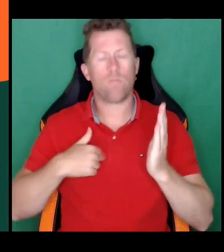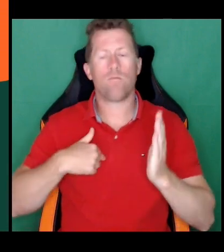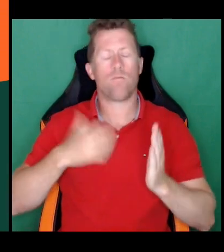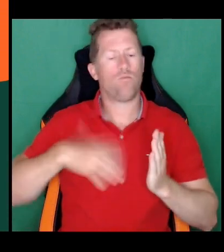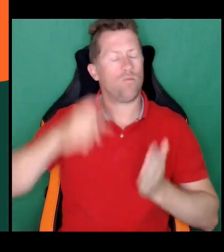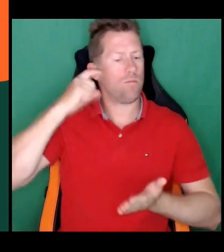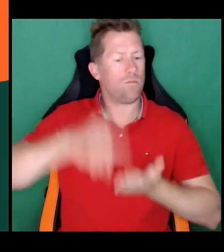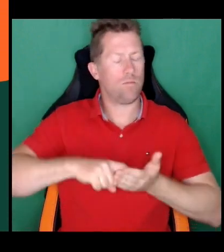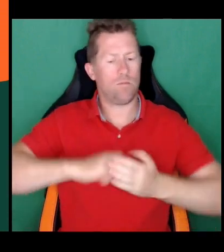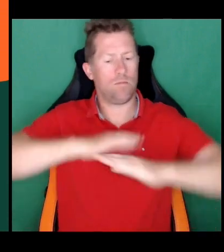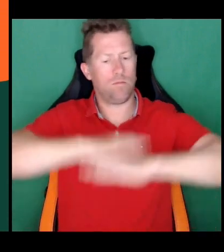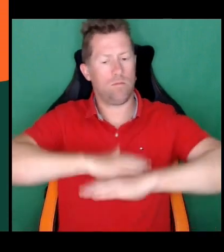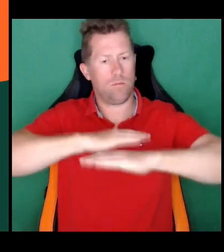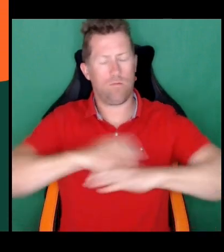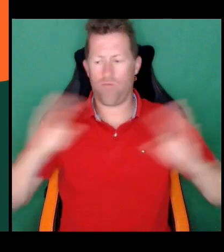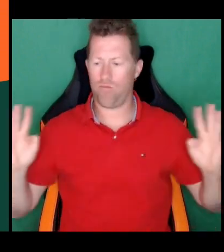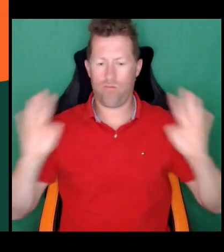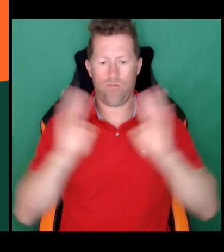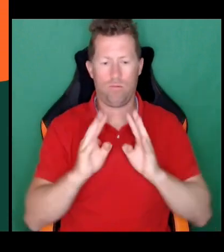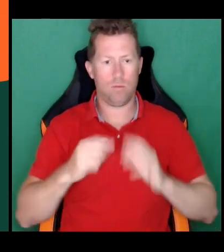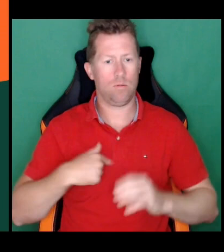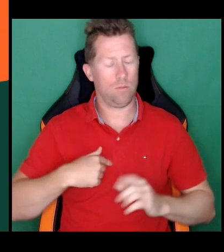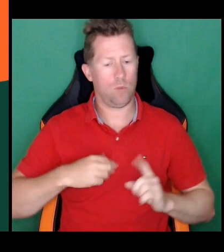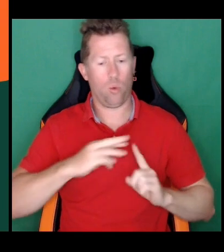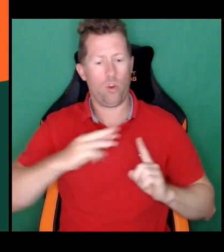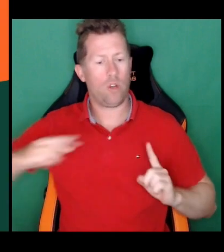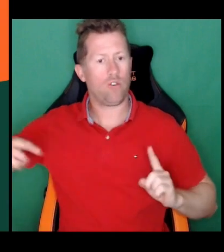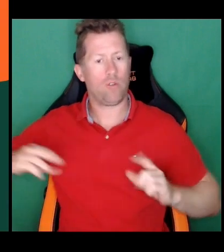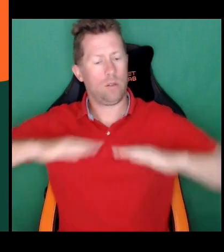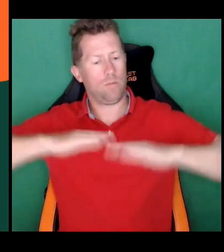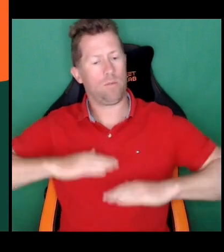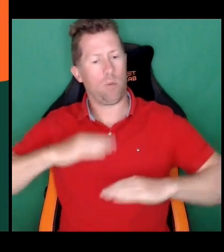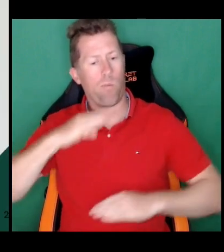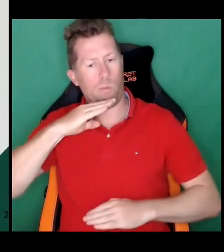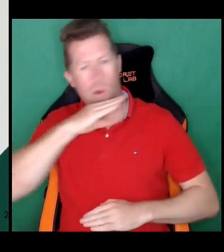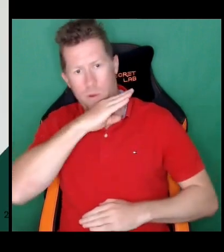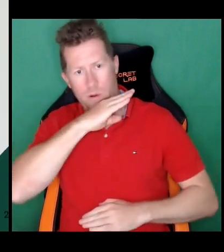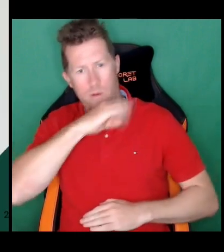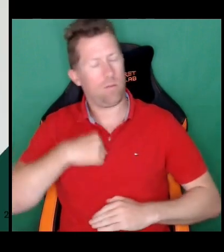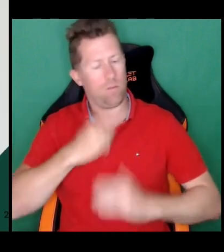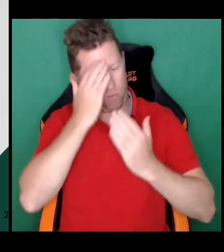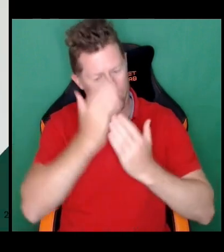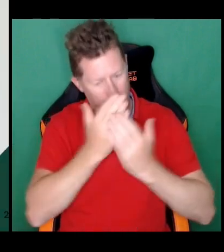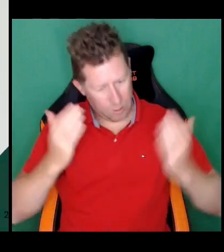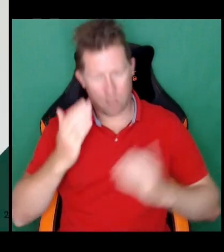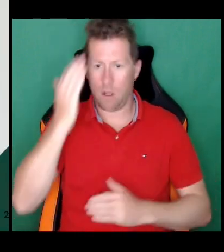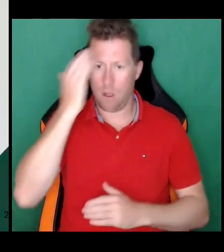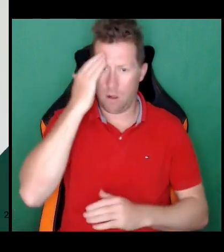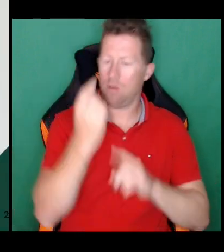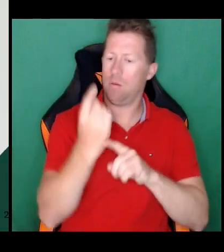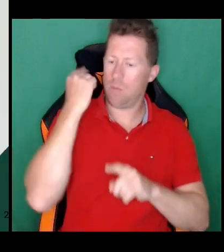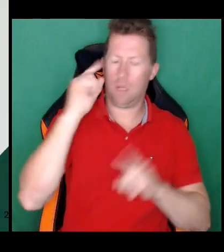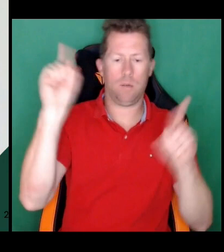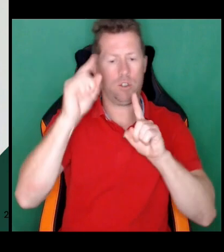of the lands in which we gather today. I am on Wurundjeri land here in Melbourne, and I'd like to pay my respects to elders past, present,